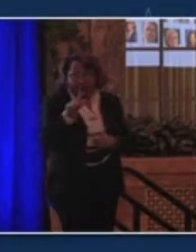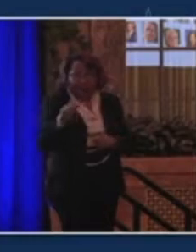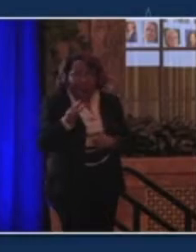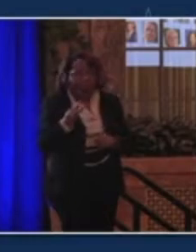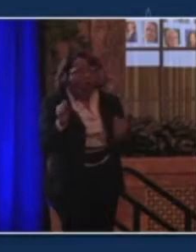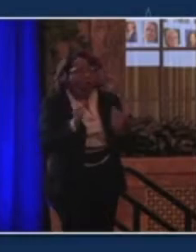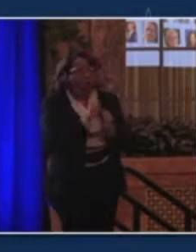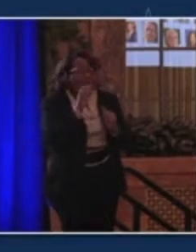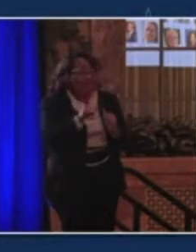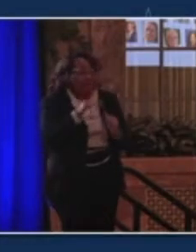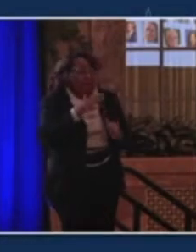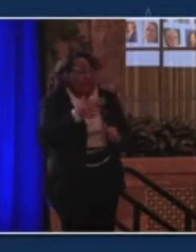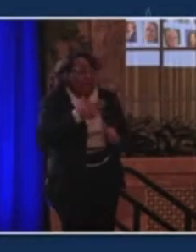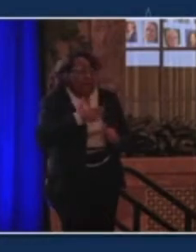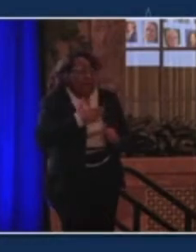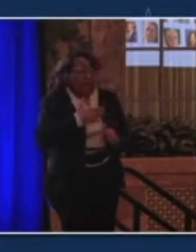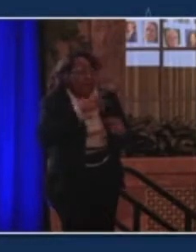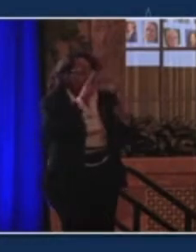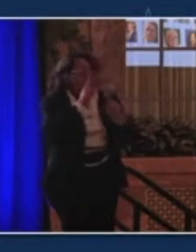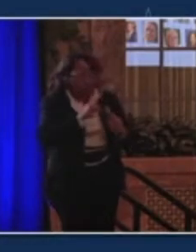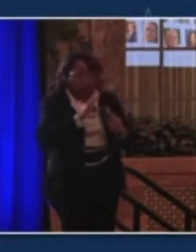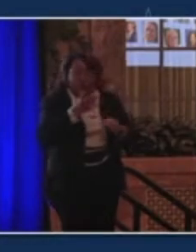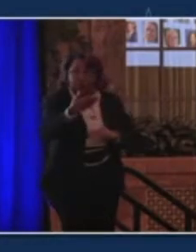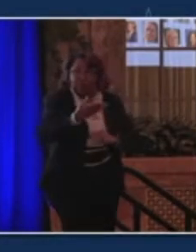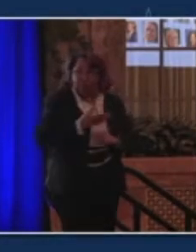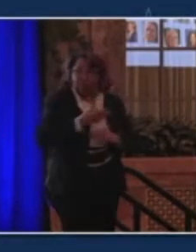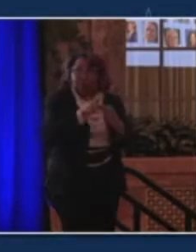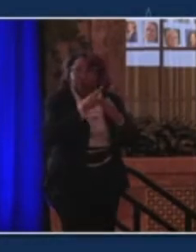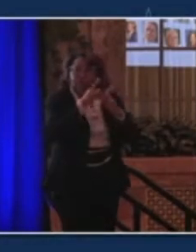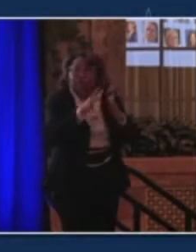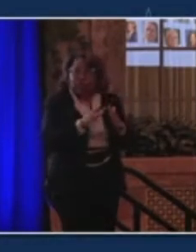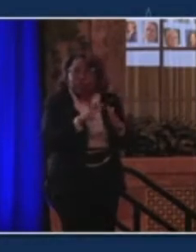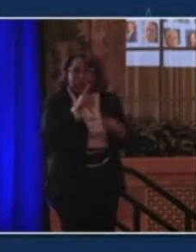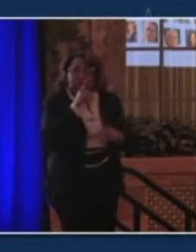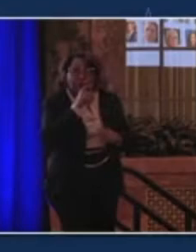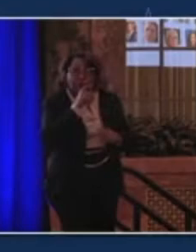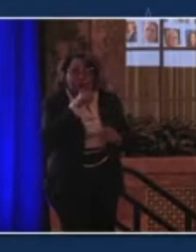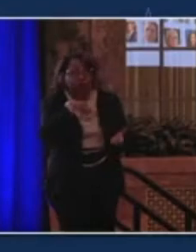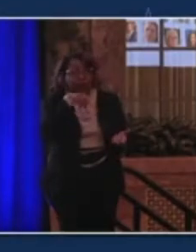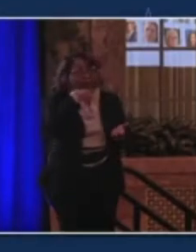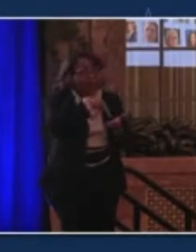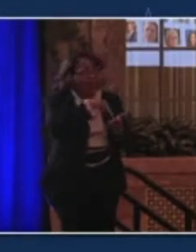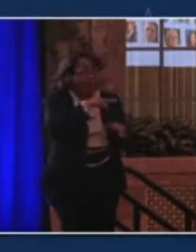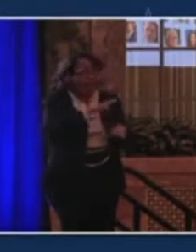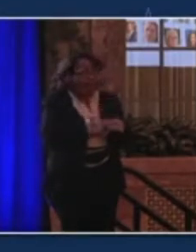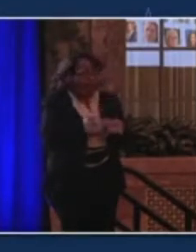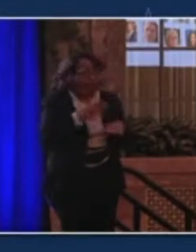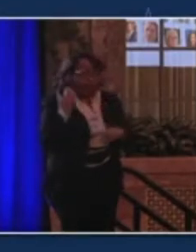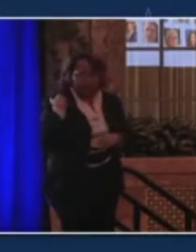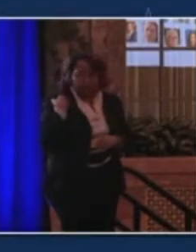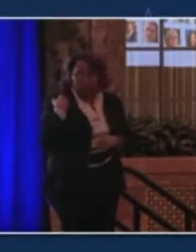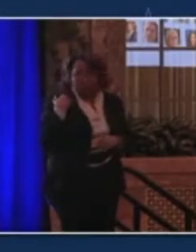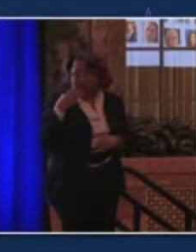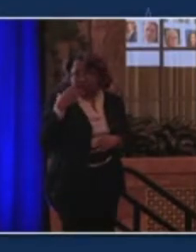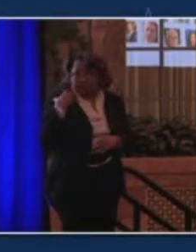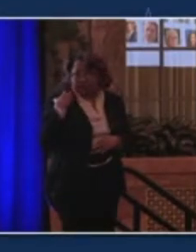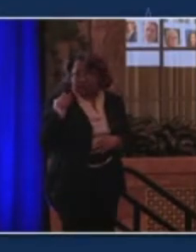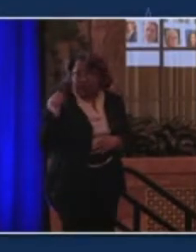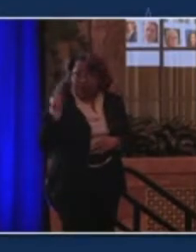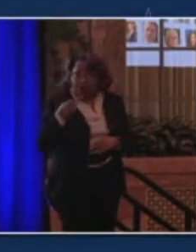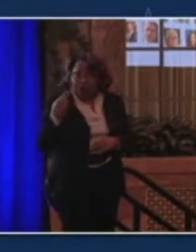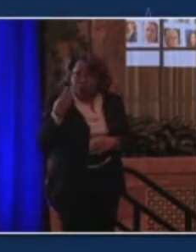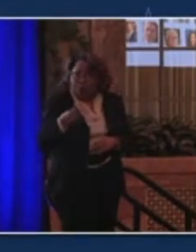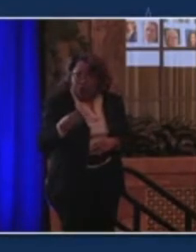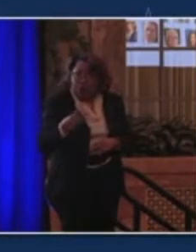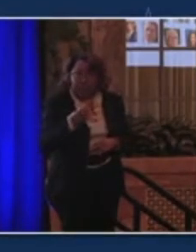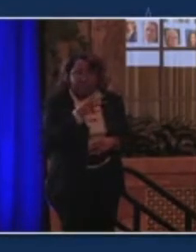that, it is now my distinct honor to introduce a leader who stands on the shoulders of Mayor Harold Washington